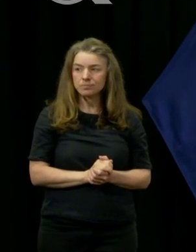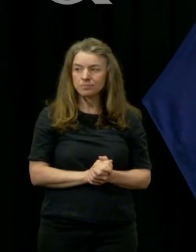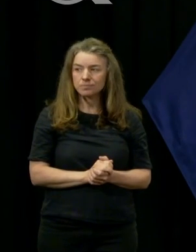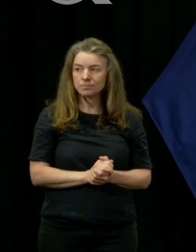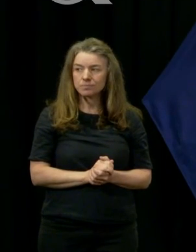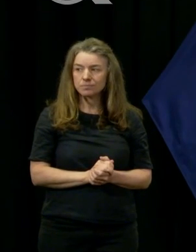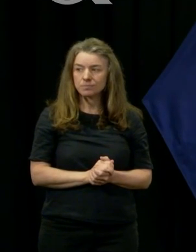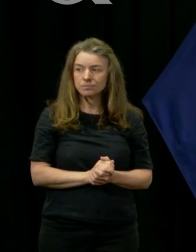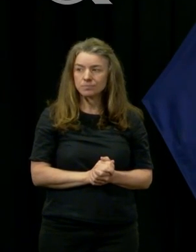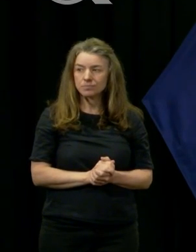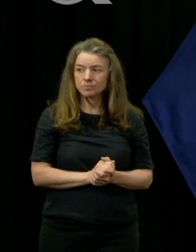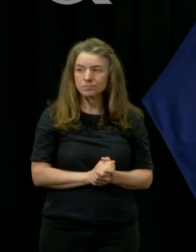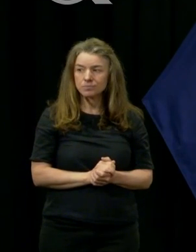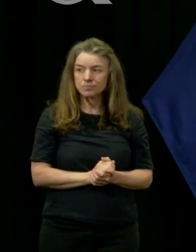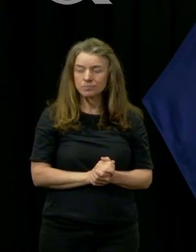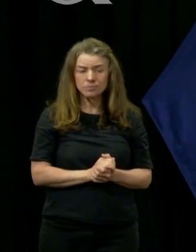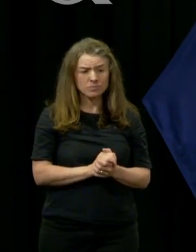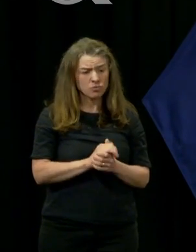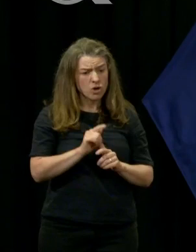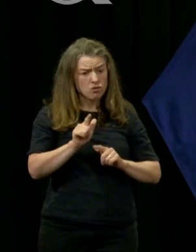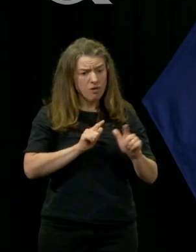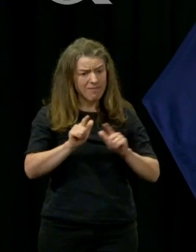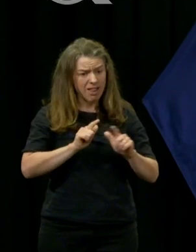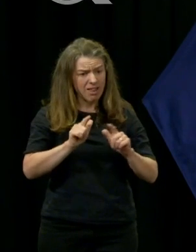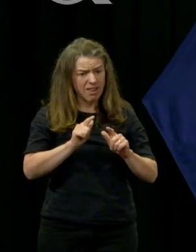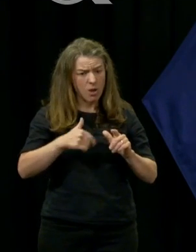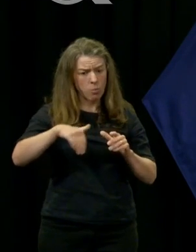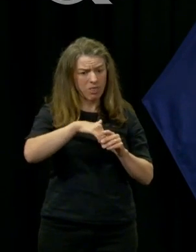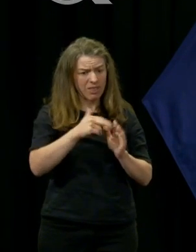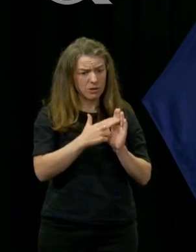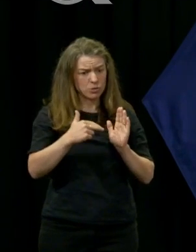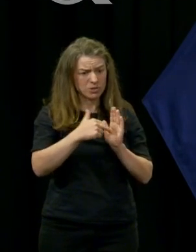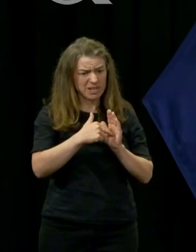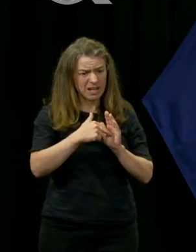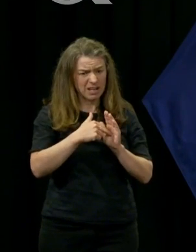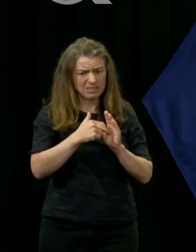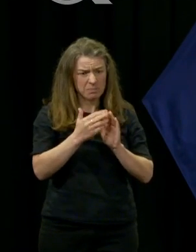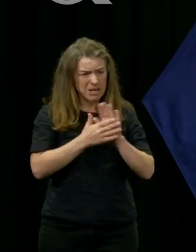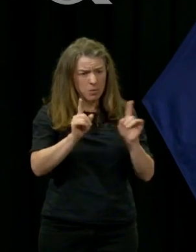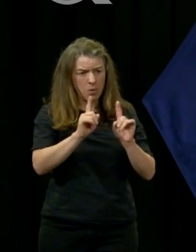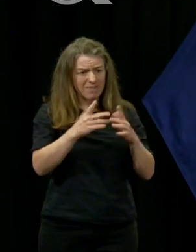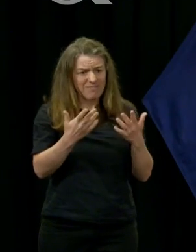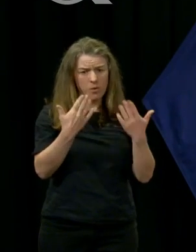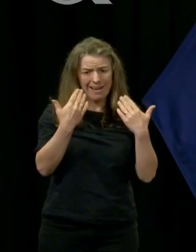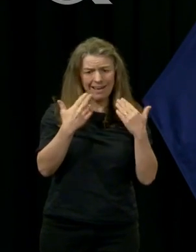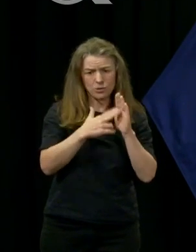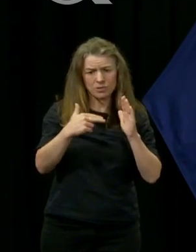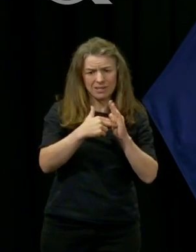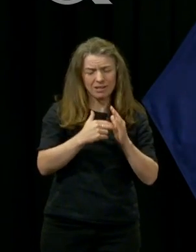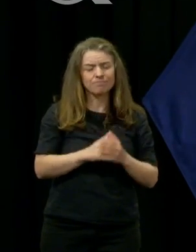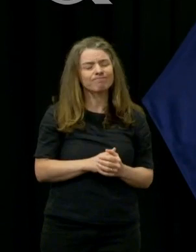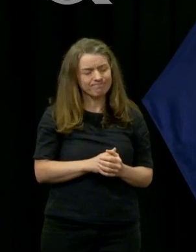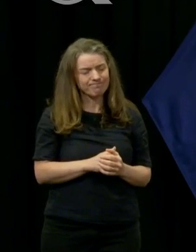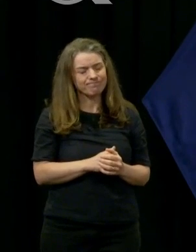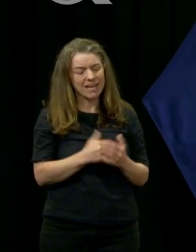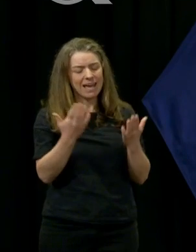are the implications for domestic travel for Air New Zealand with this announcement? Air New Zealand have already anticipated some of